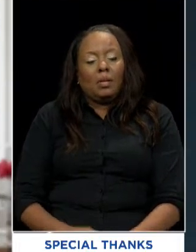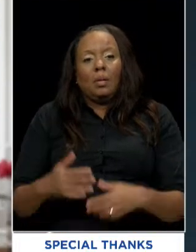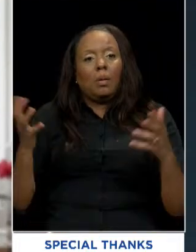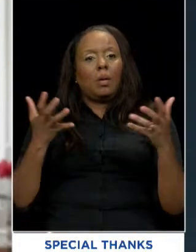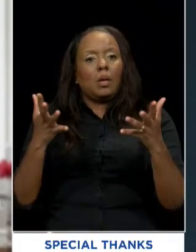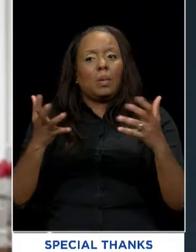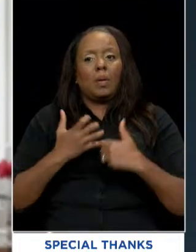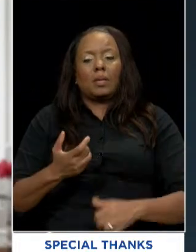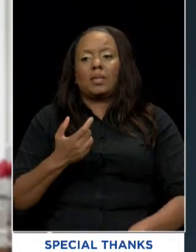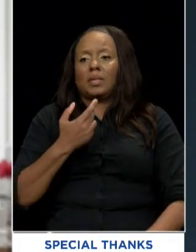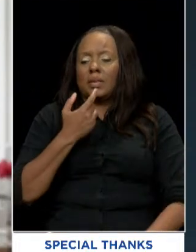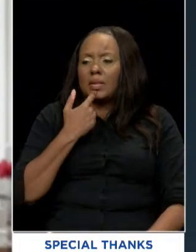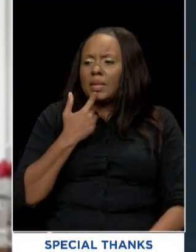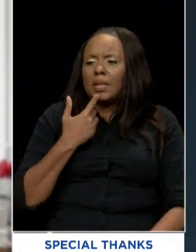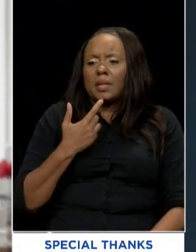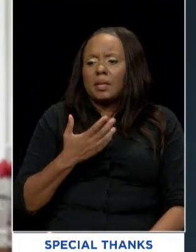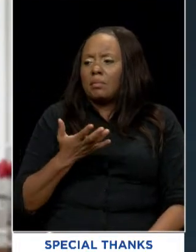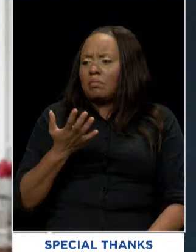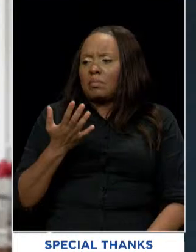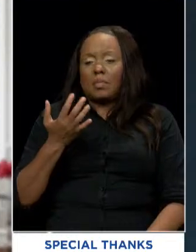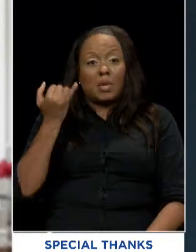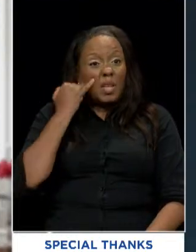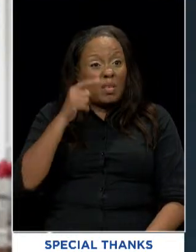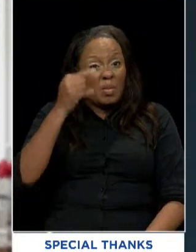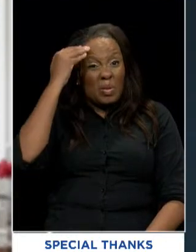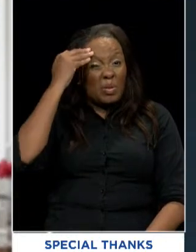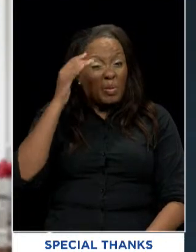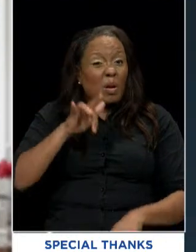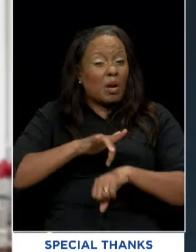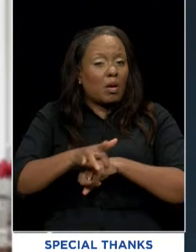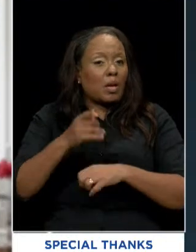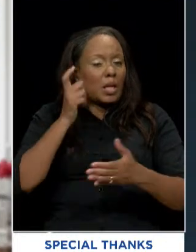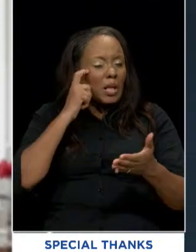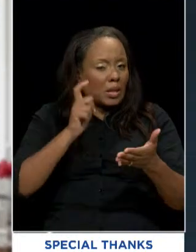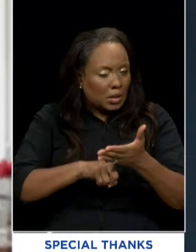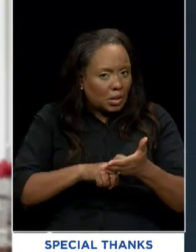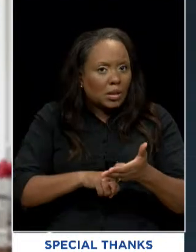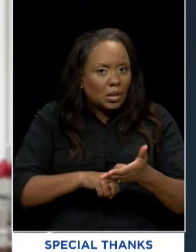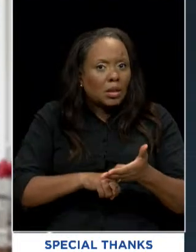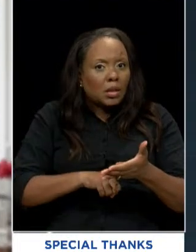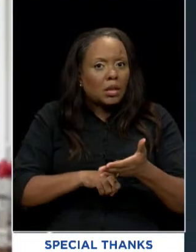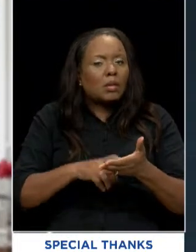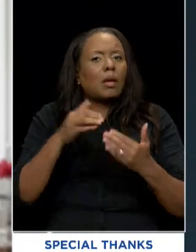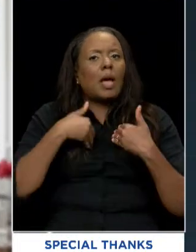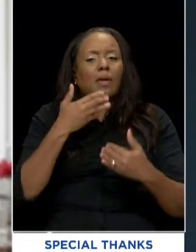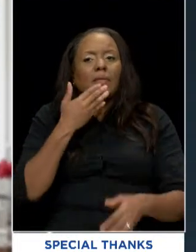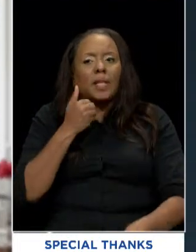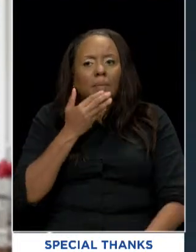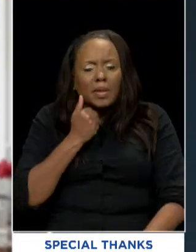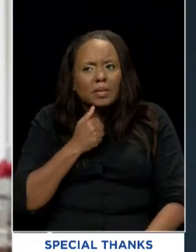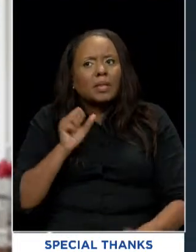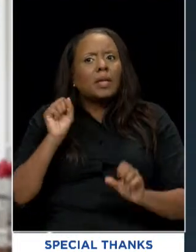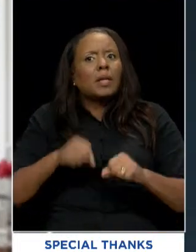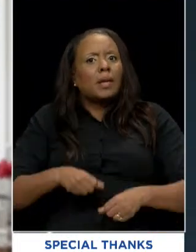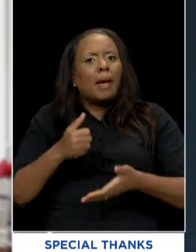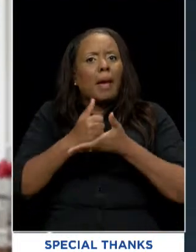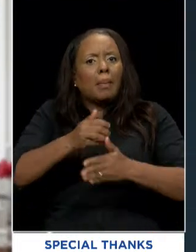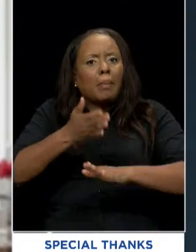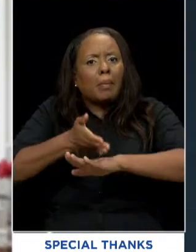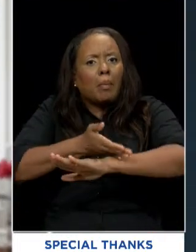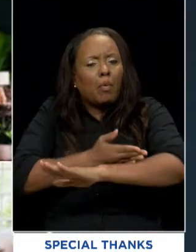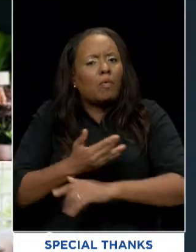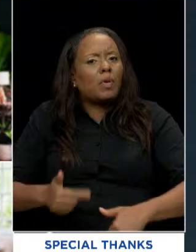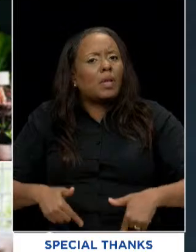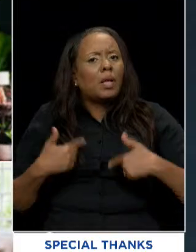an early diagnosis so that you can maybe have a better quality of life and not suffer all these complications that we're dealing with this